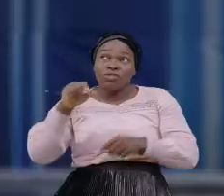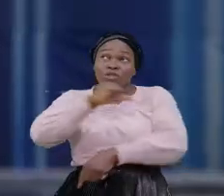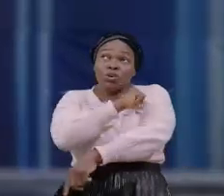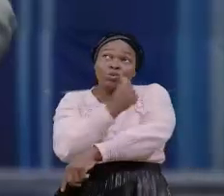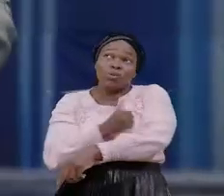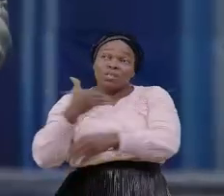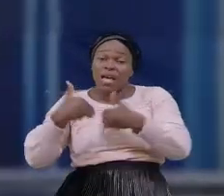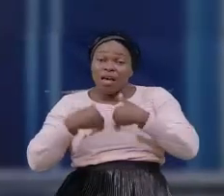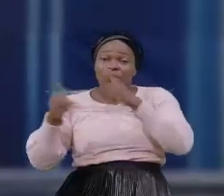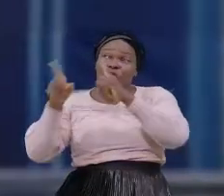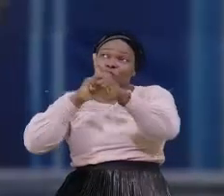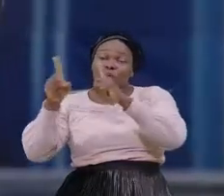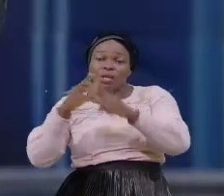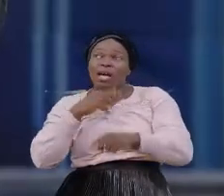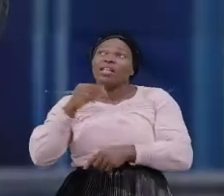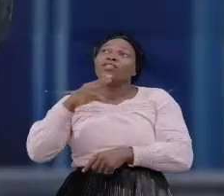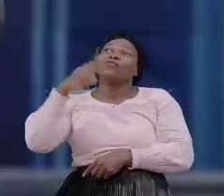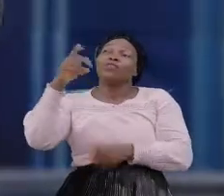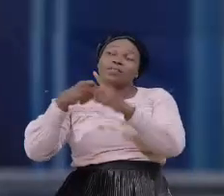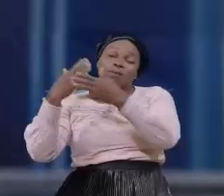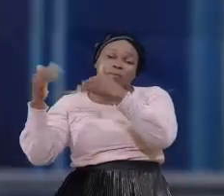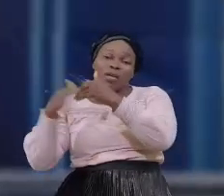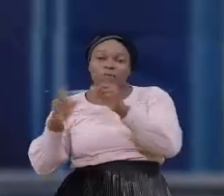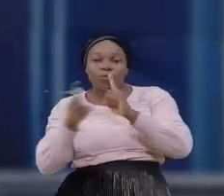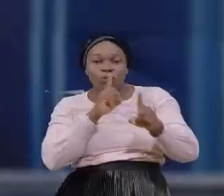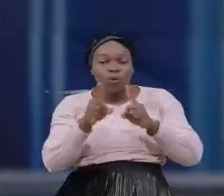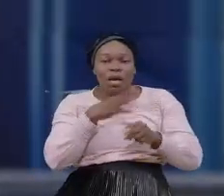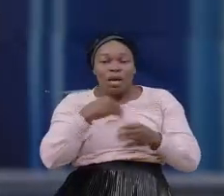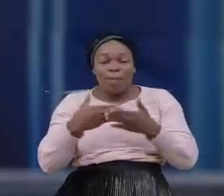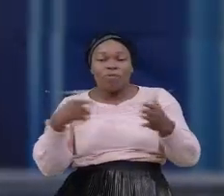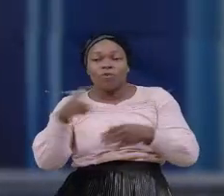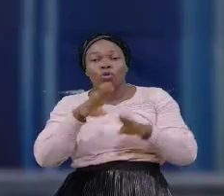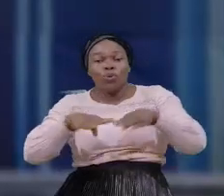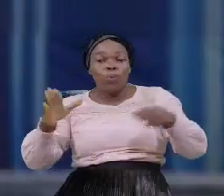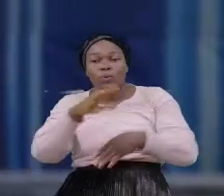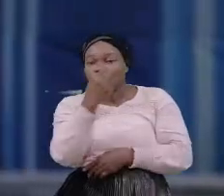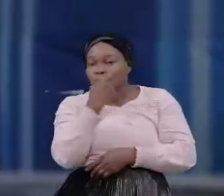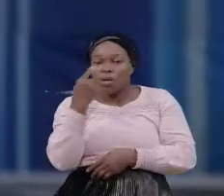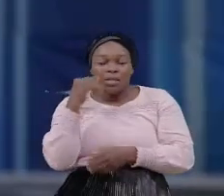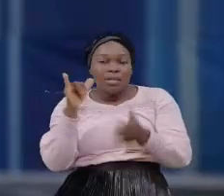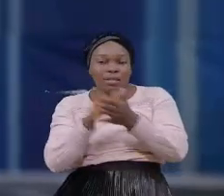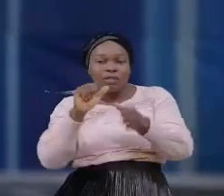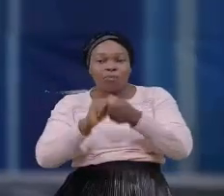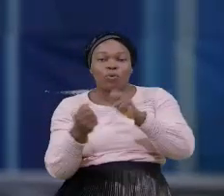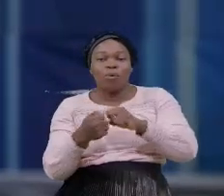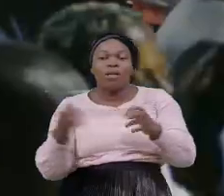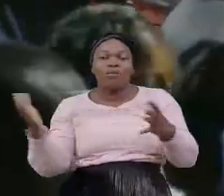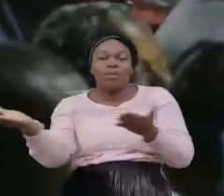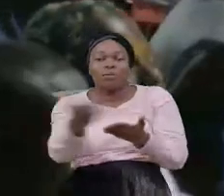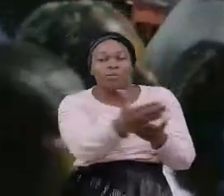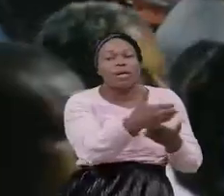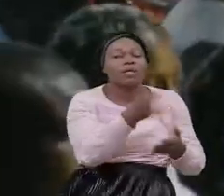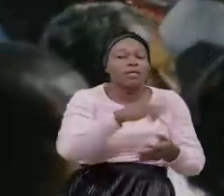spoken, and before you know what, before you open your eyes, cancer packs its load, is gone.